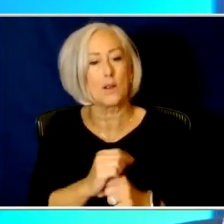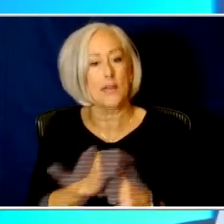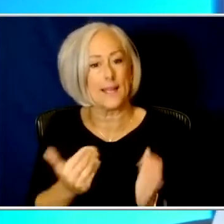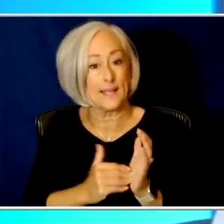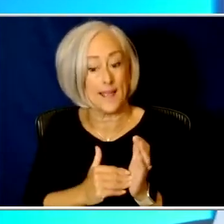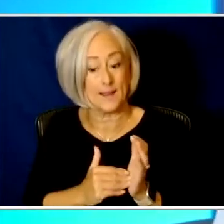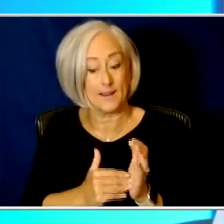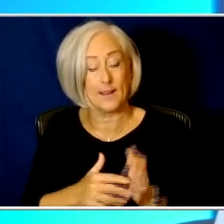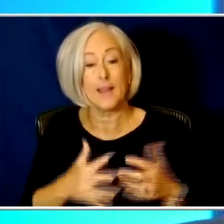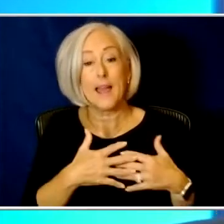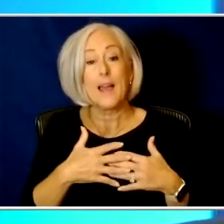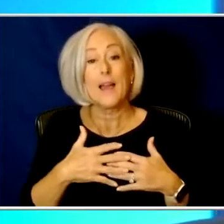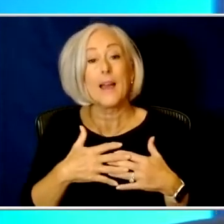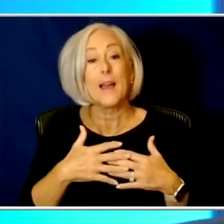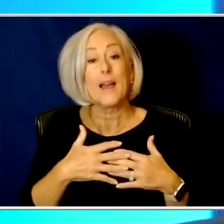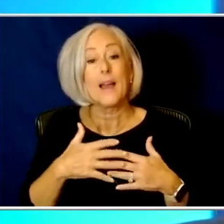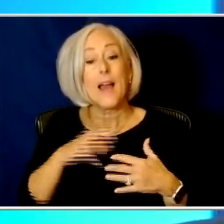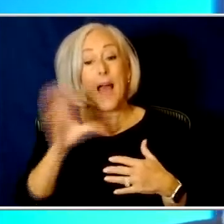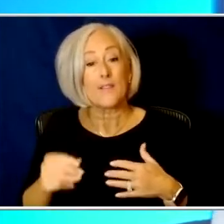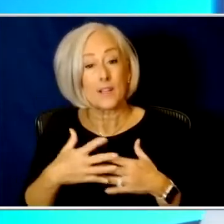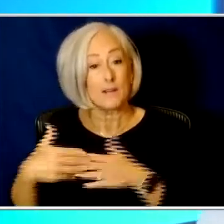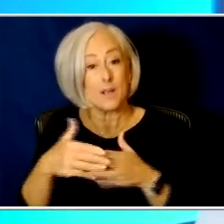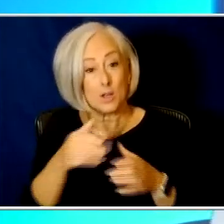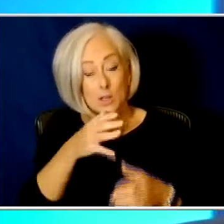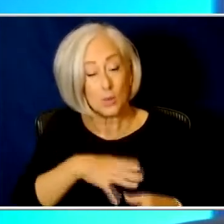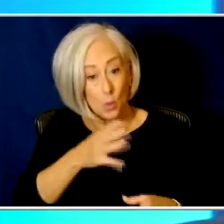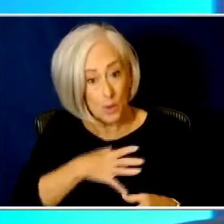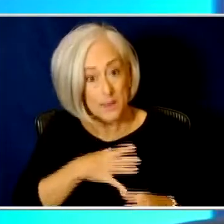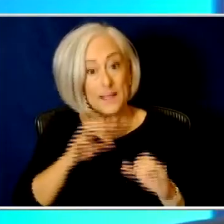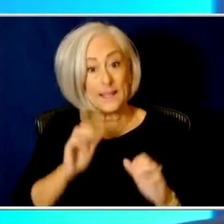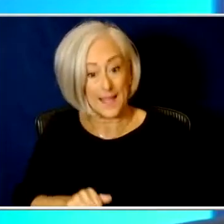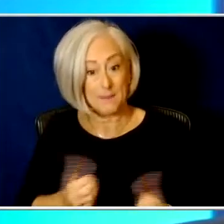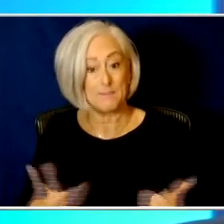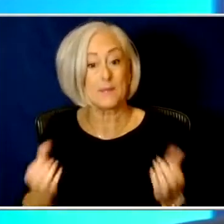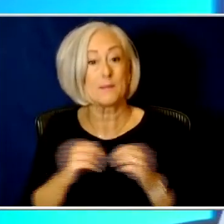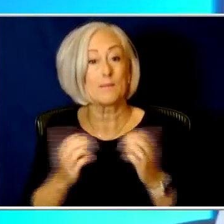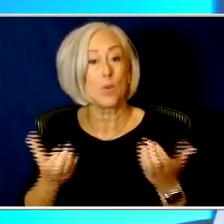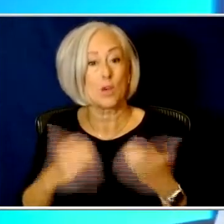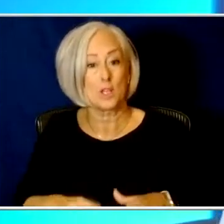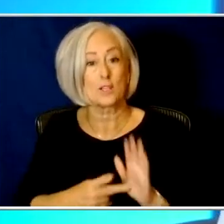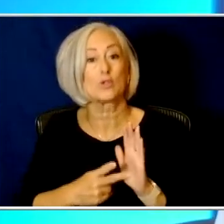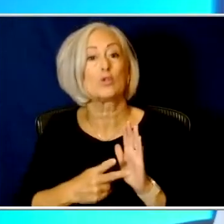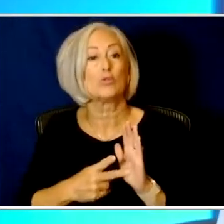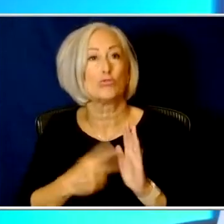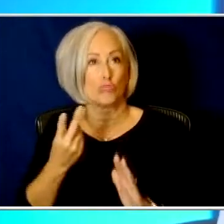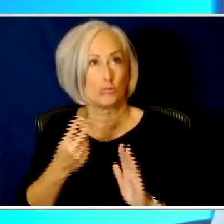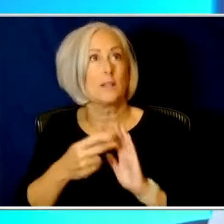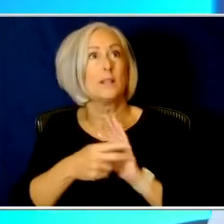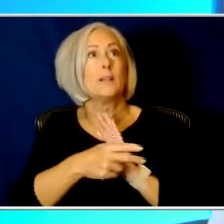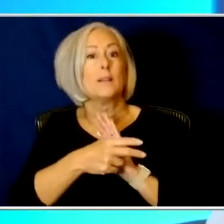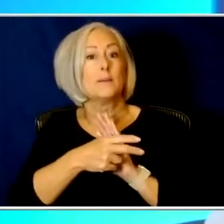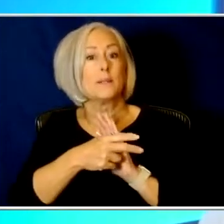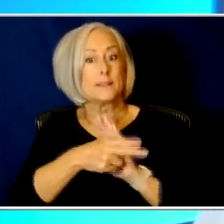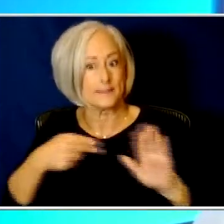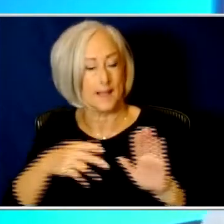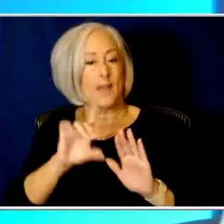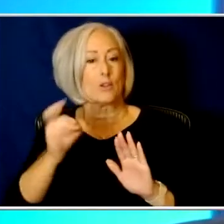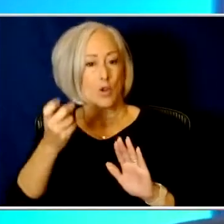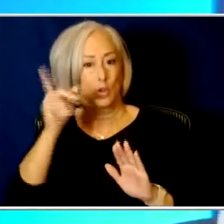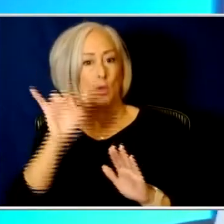to be diagnosed with triple negative compared to the other subtypes of breast cancer. And so one of the questions that our lab is interested in